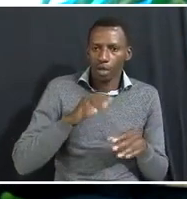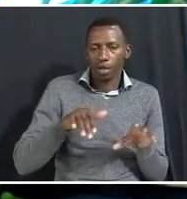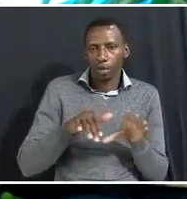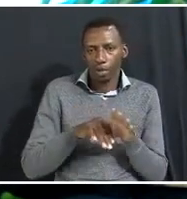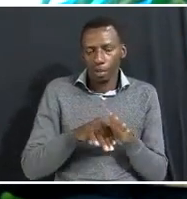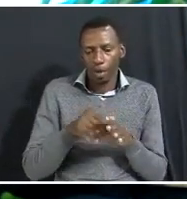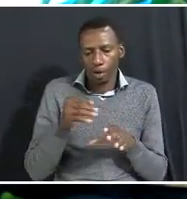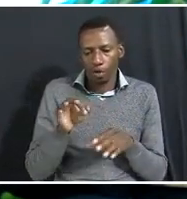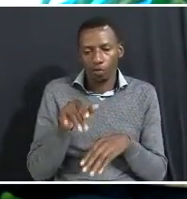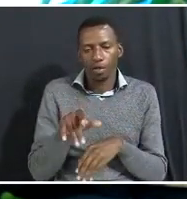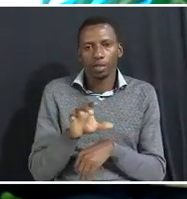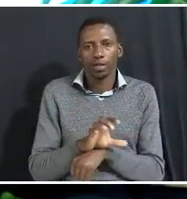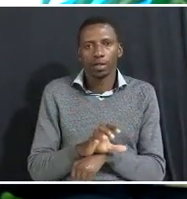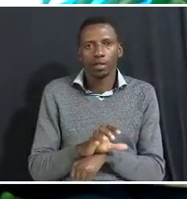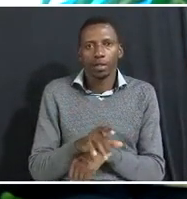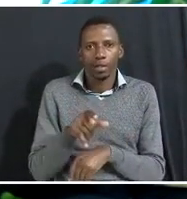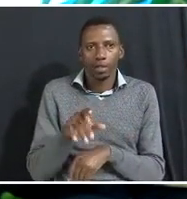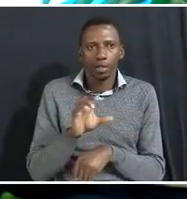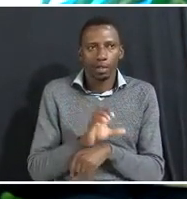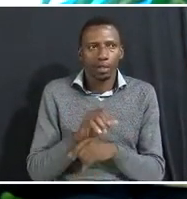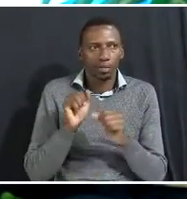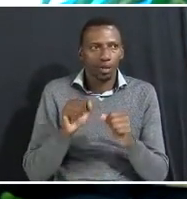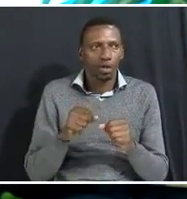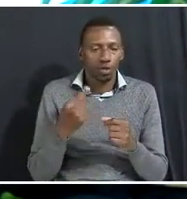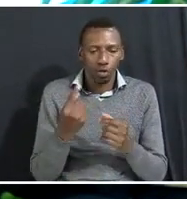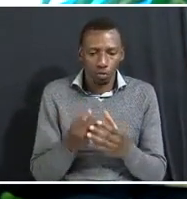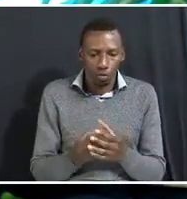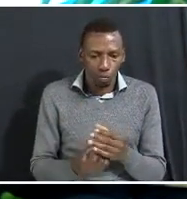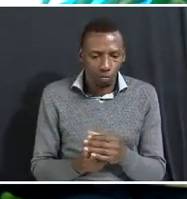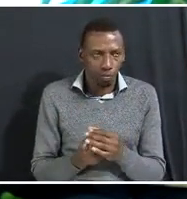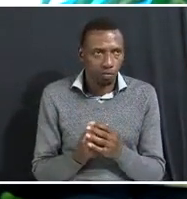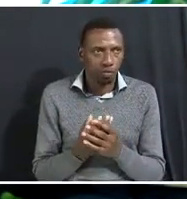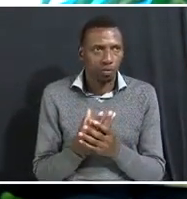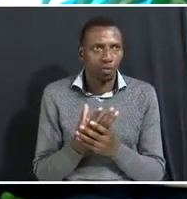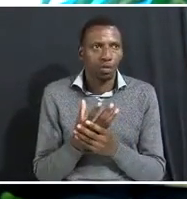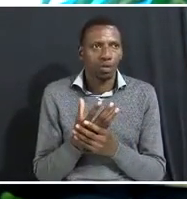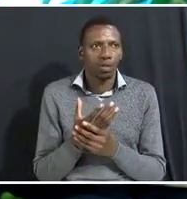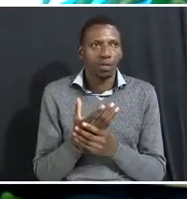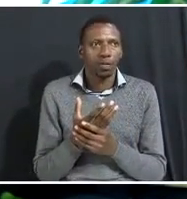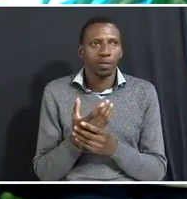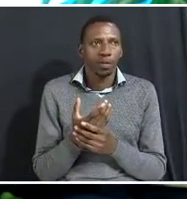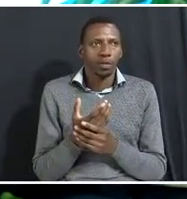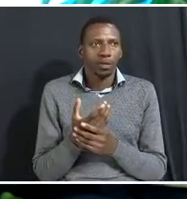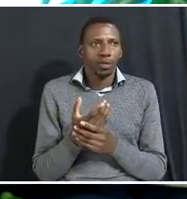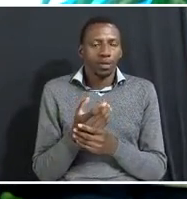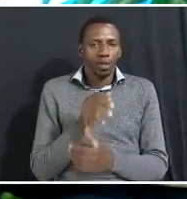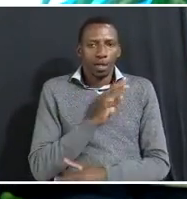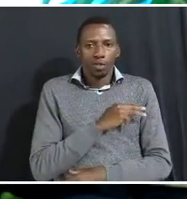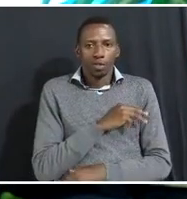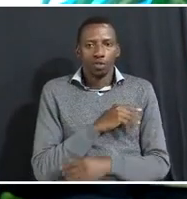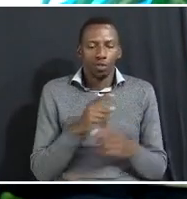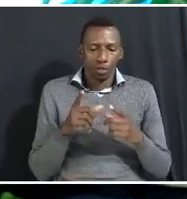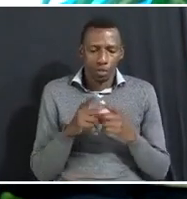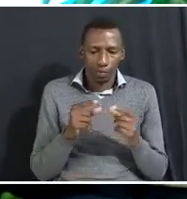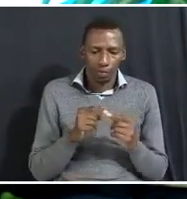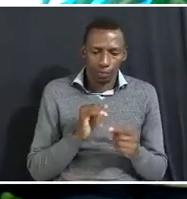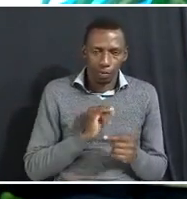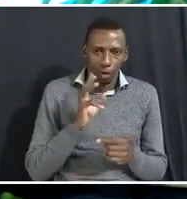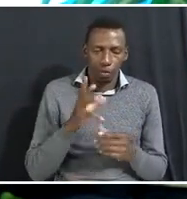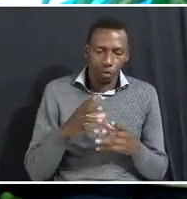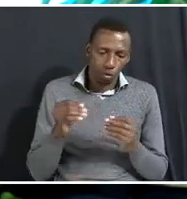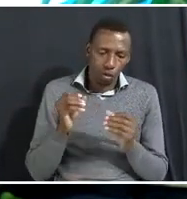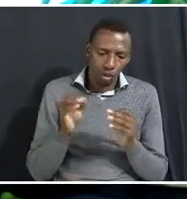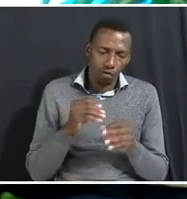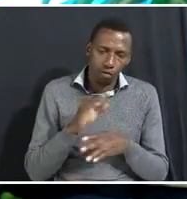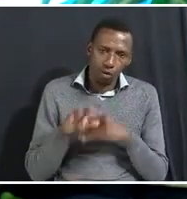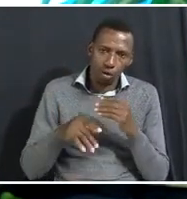prayer cell. This church can only grow and go with our mission statement. I'll go if all